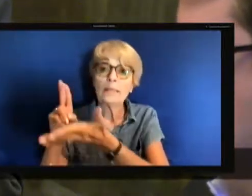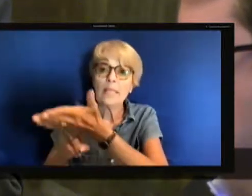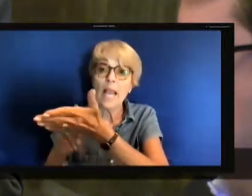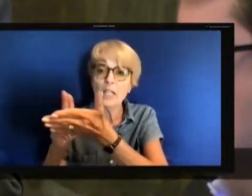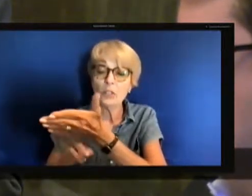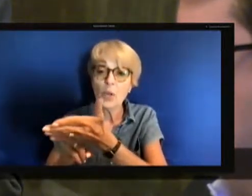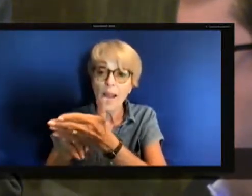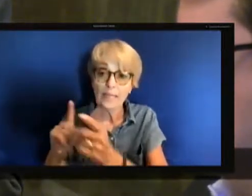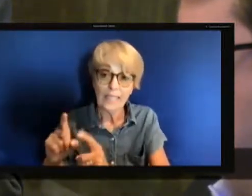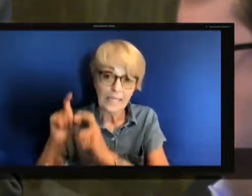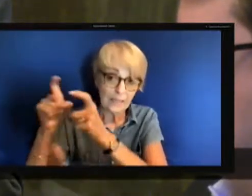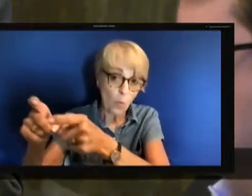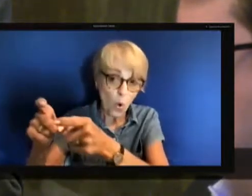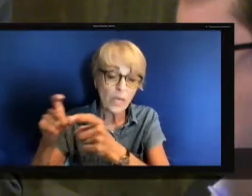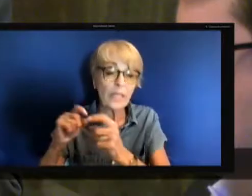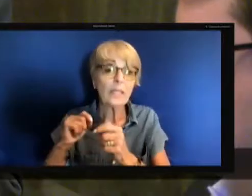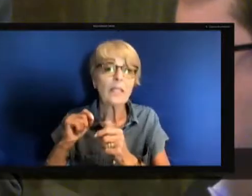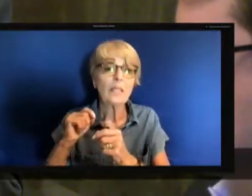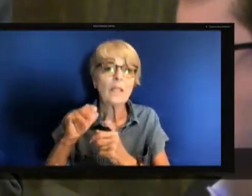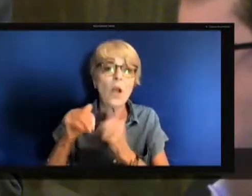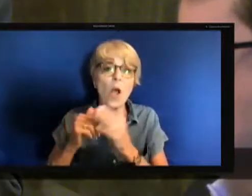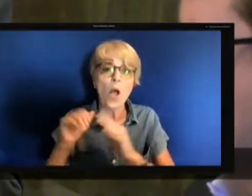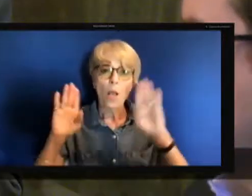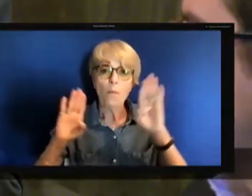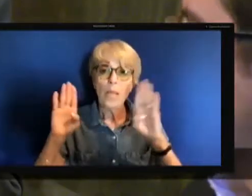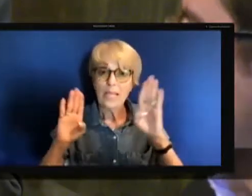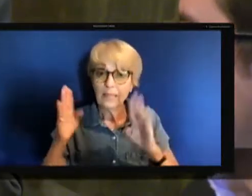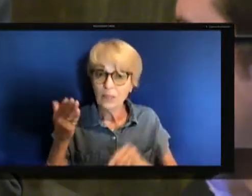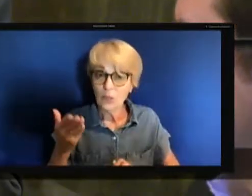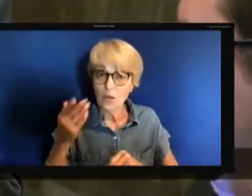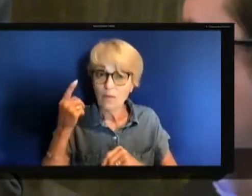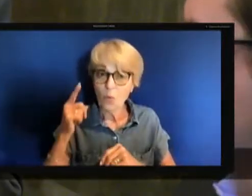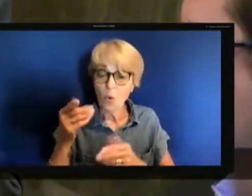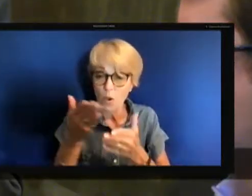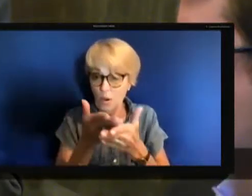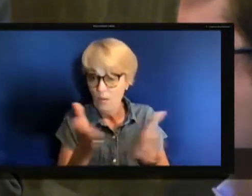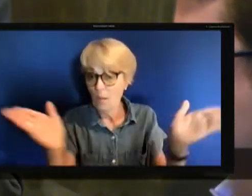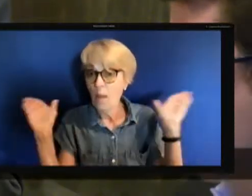awarded, then all the bids are there for the public to see?